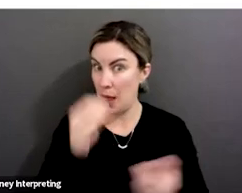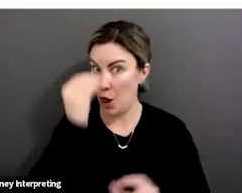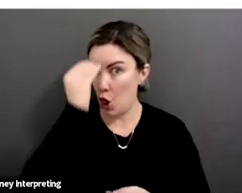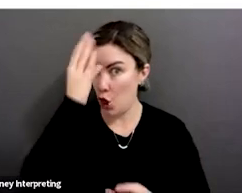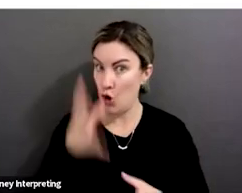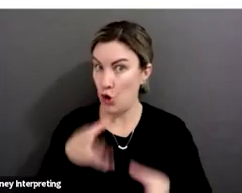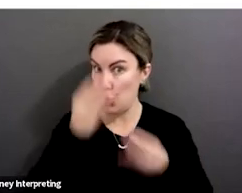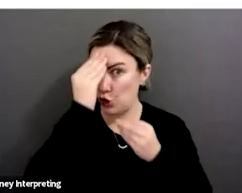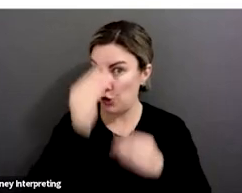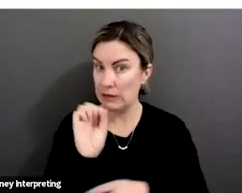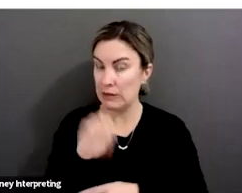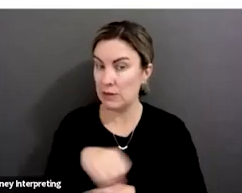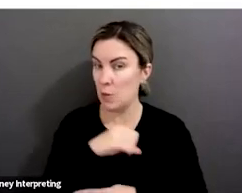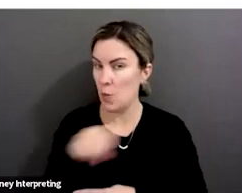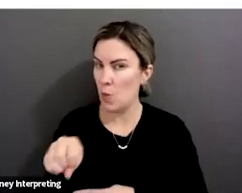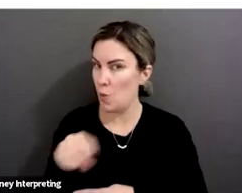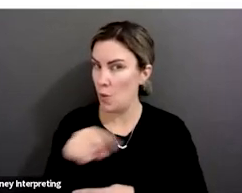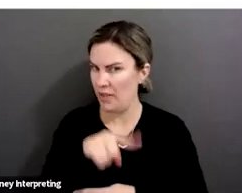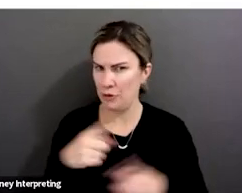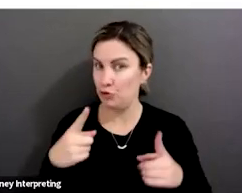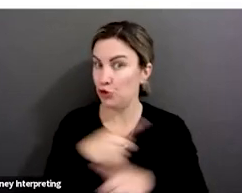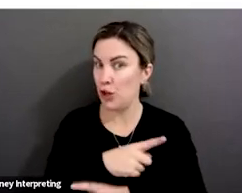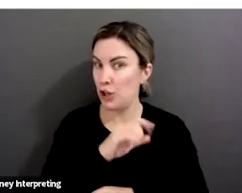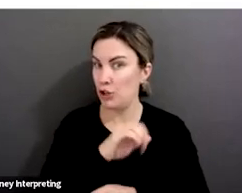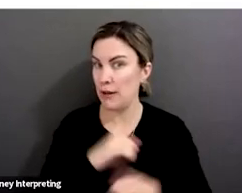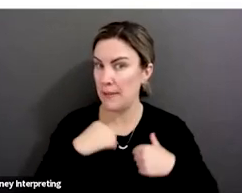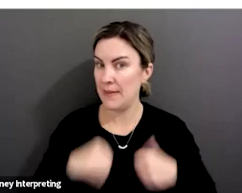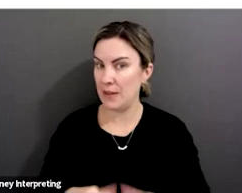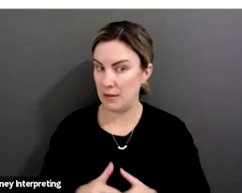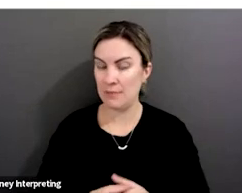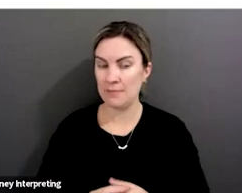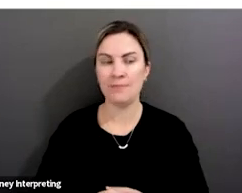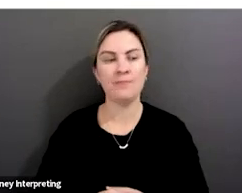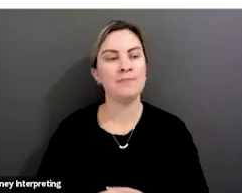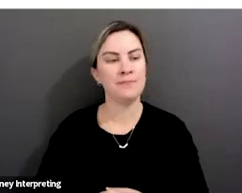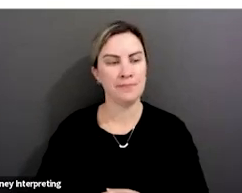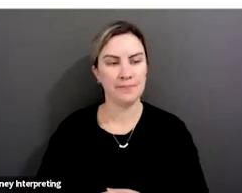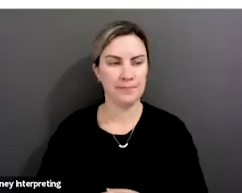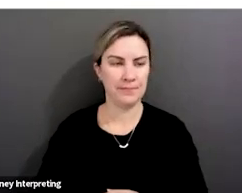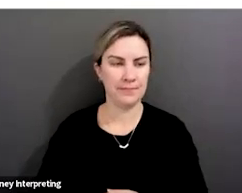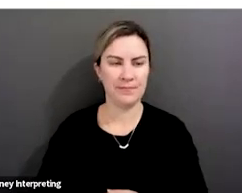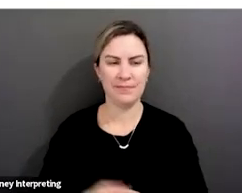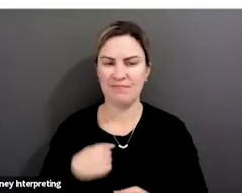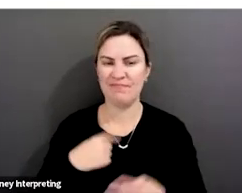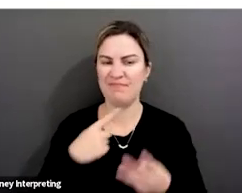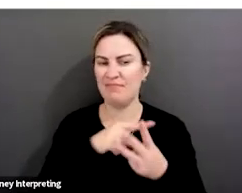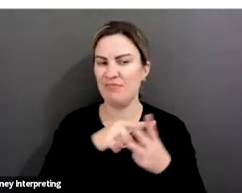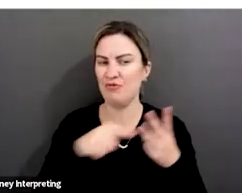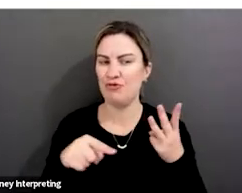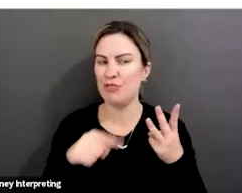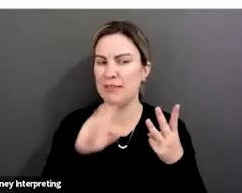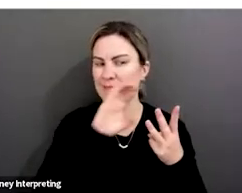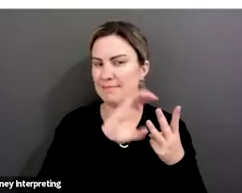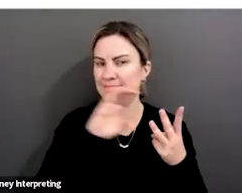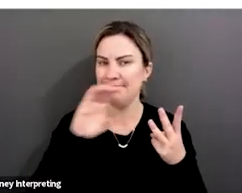from before someone started the course to after they completed the course? I've put 3